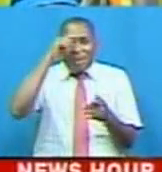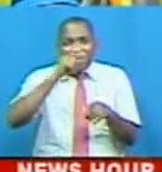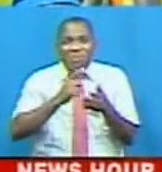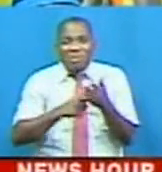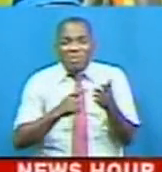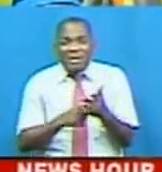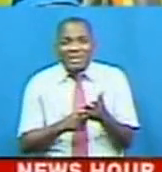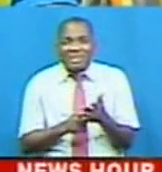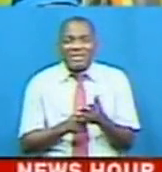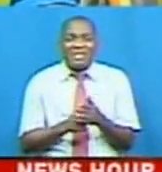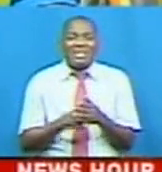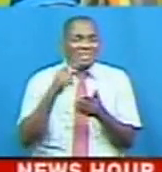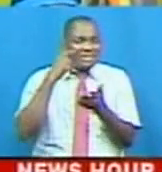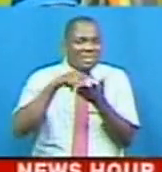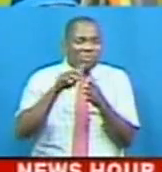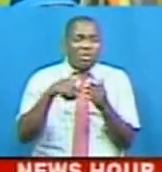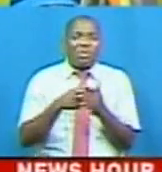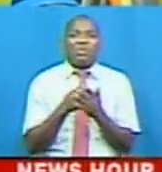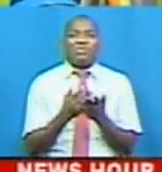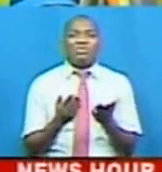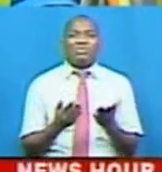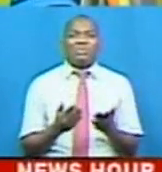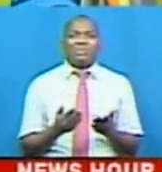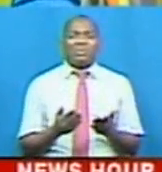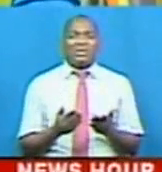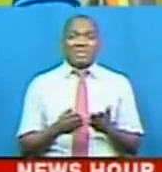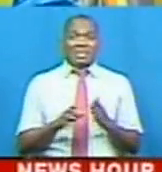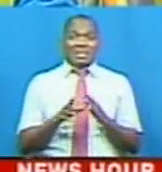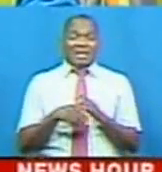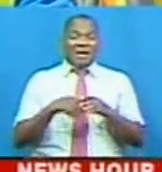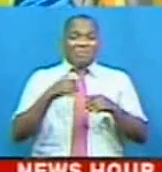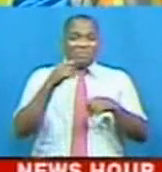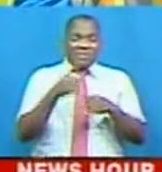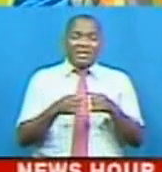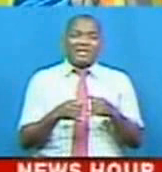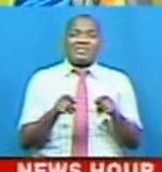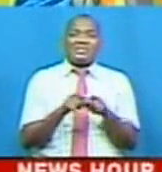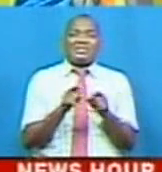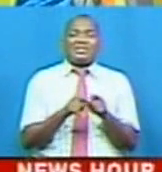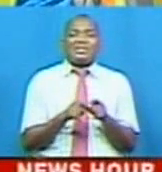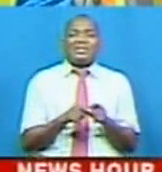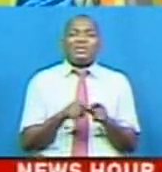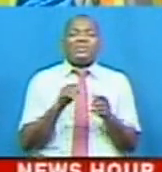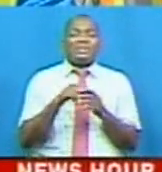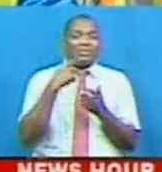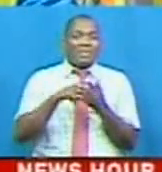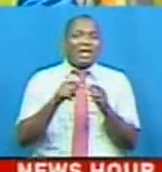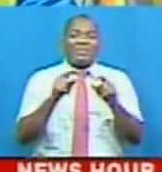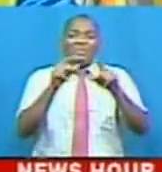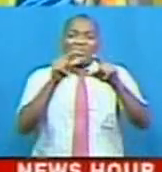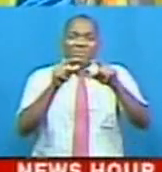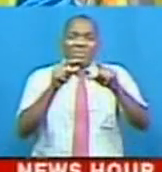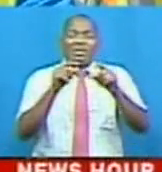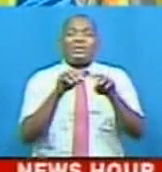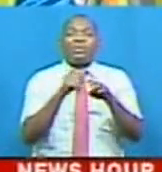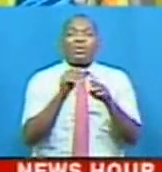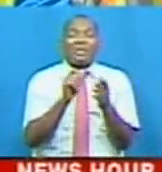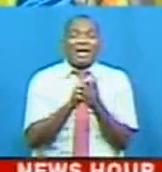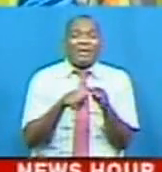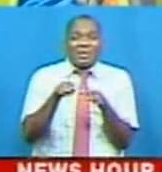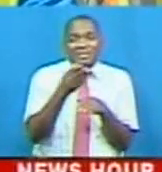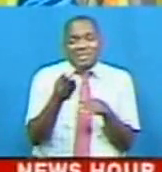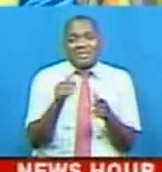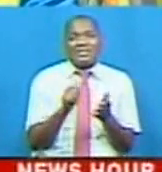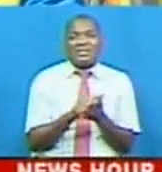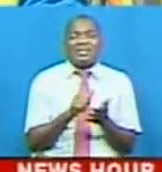test for the density. We'll test for the air voids. Then, and of course, as I tell you, the thickness. In totality, these are the